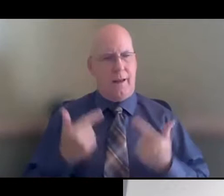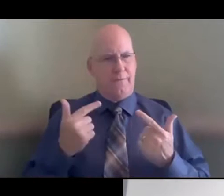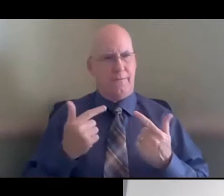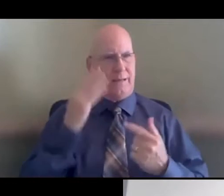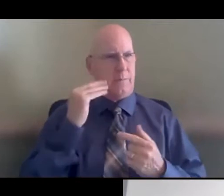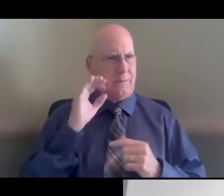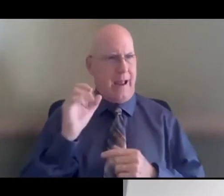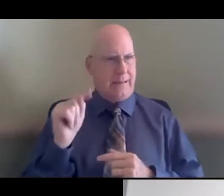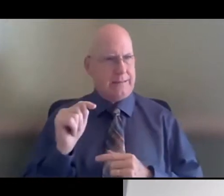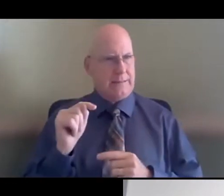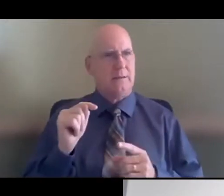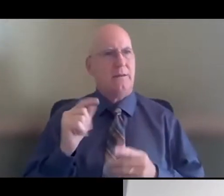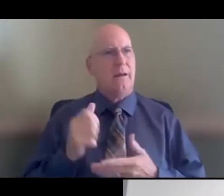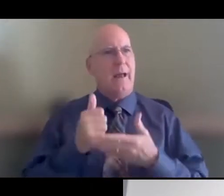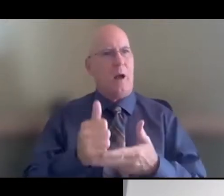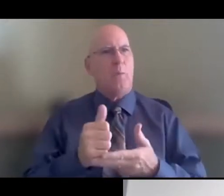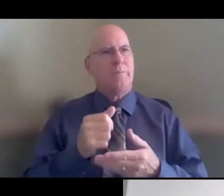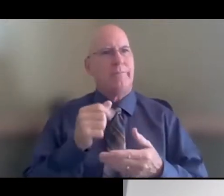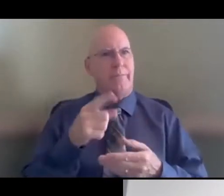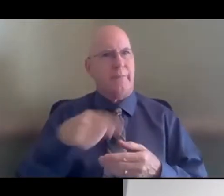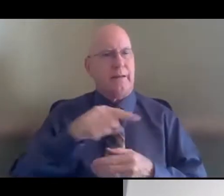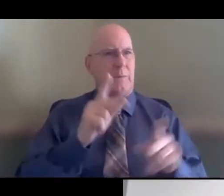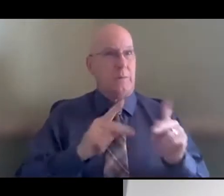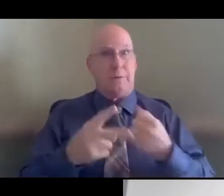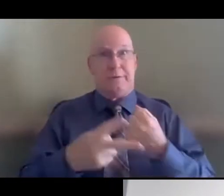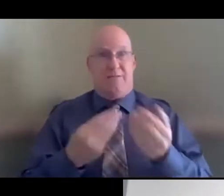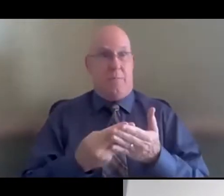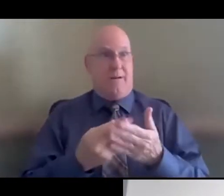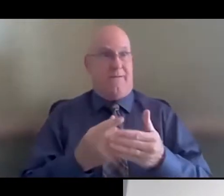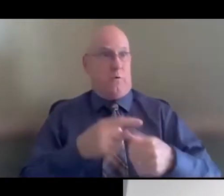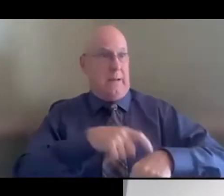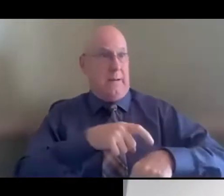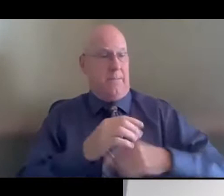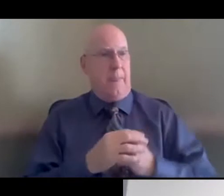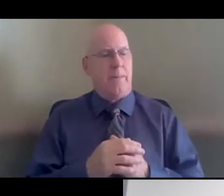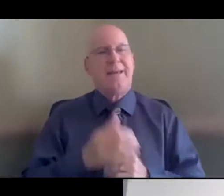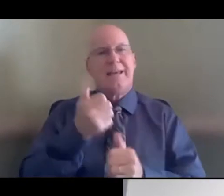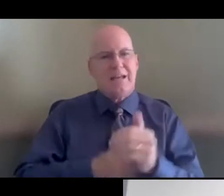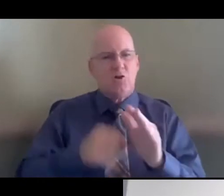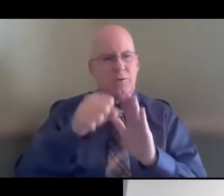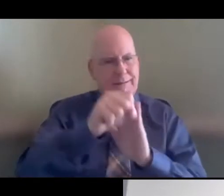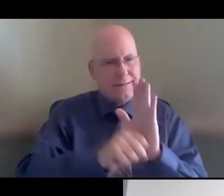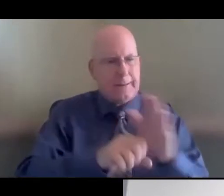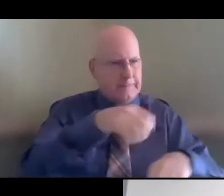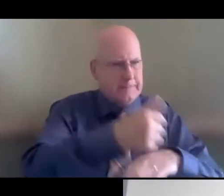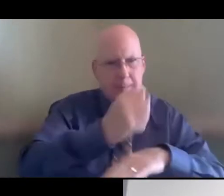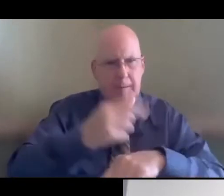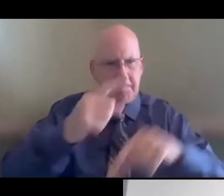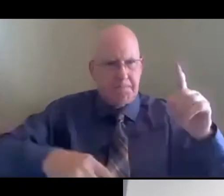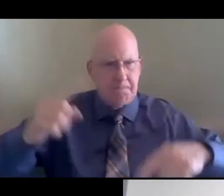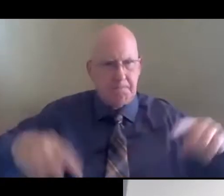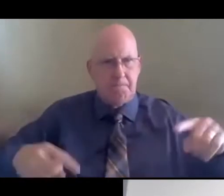savings and investment accounts for the first time. And what is unique is that each state kind of set them up differently. Here in the state